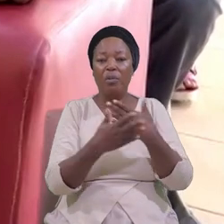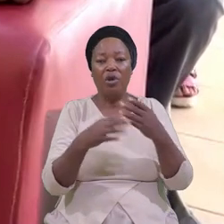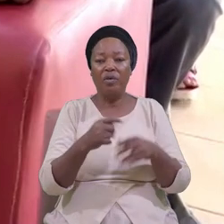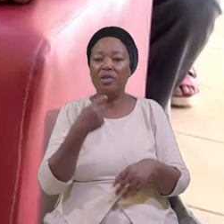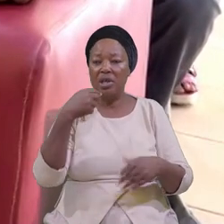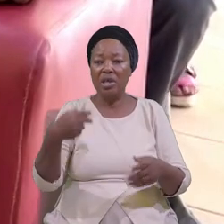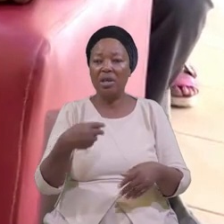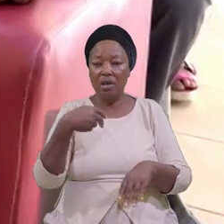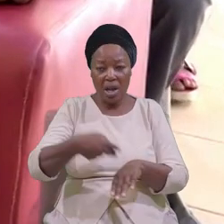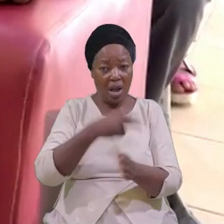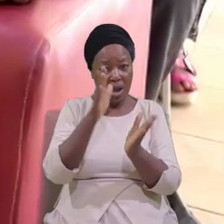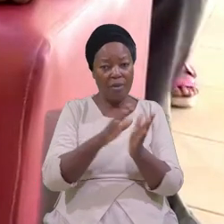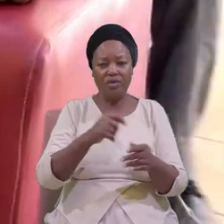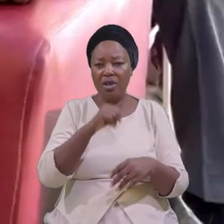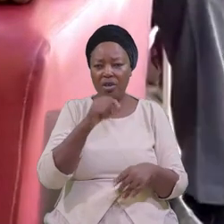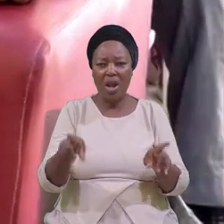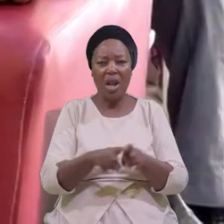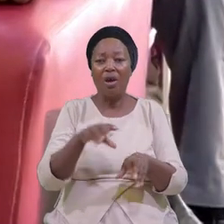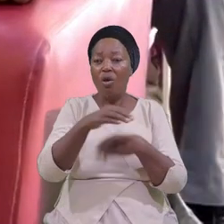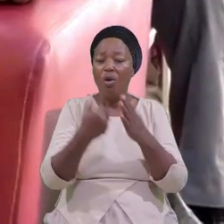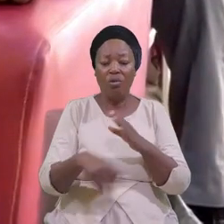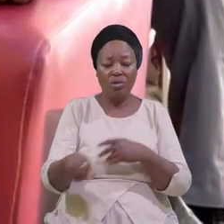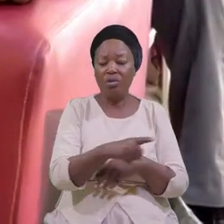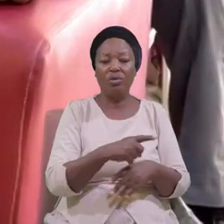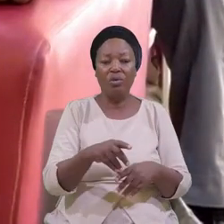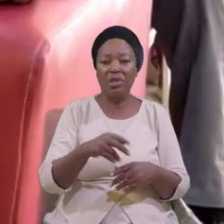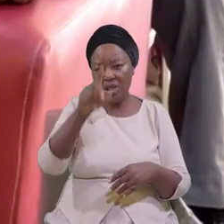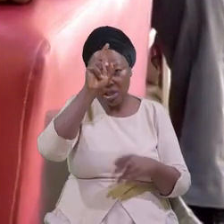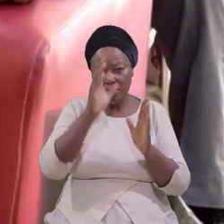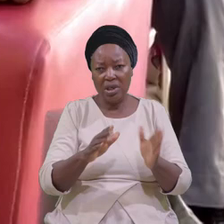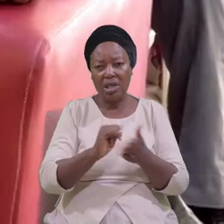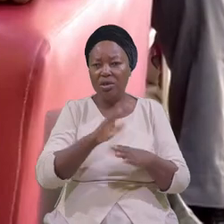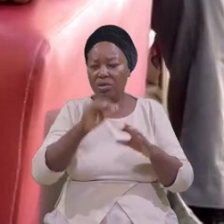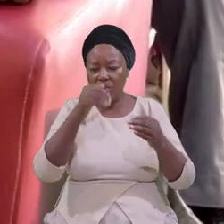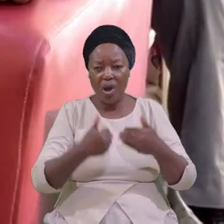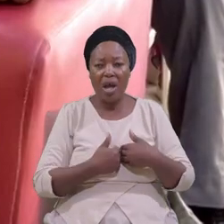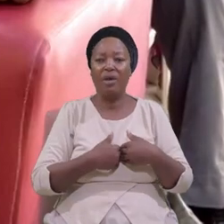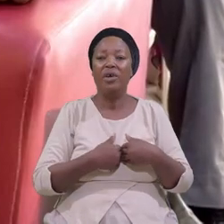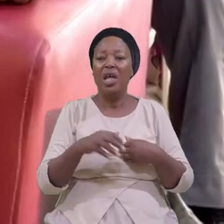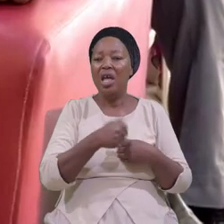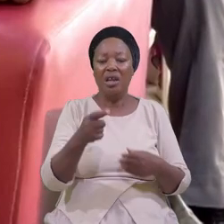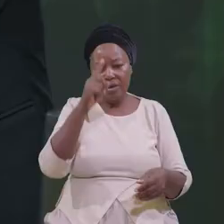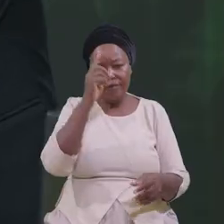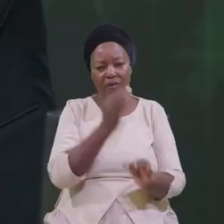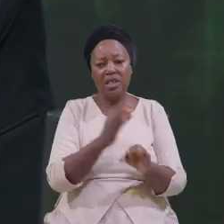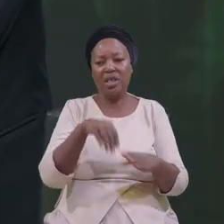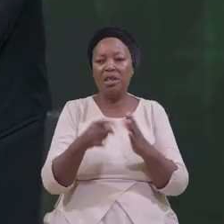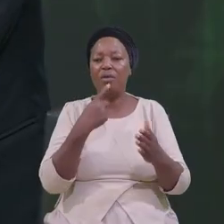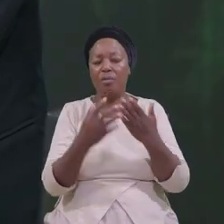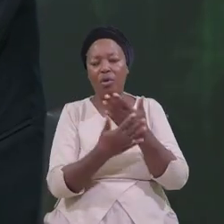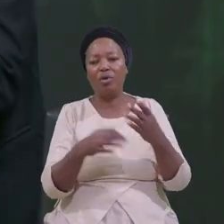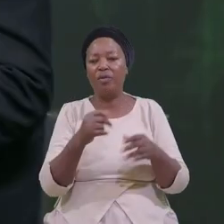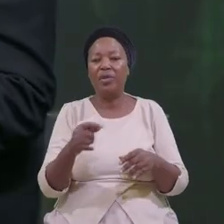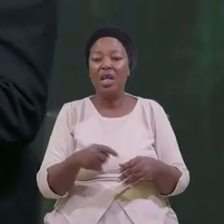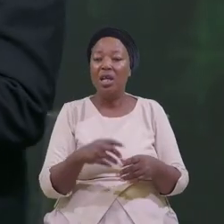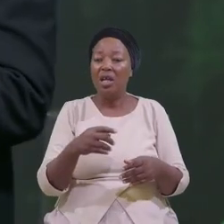like those outsiders, Egyptians, that do not have any faith in the blood of the Lamb. We stay under the cover